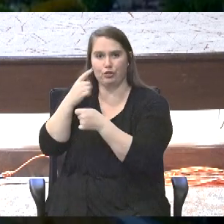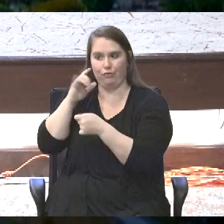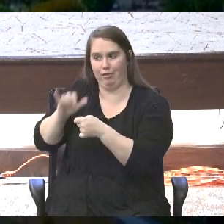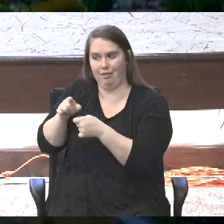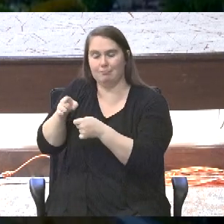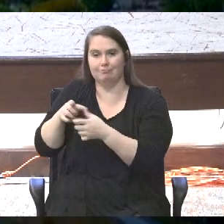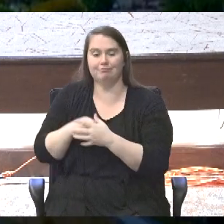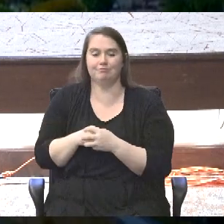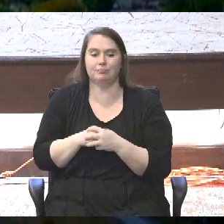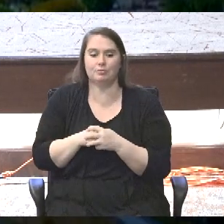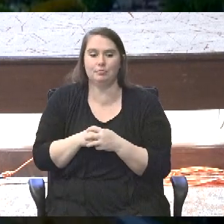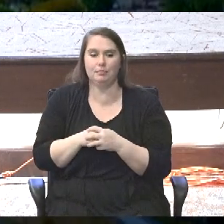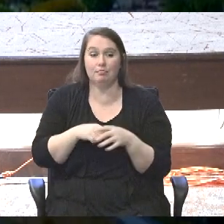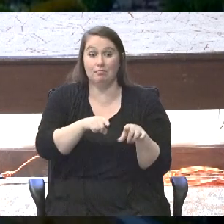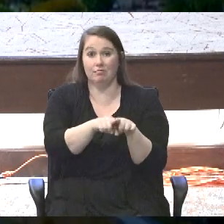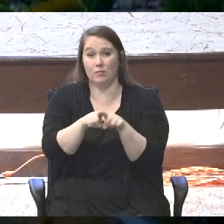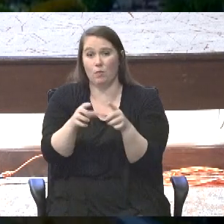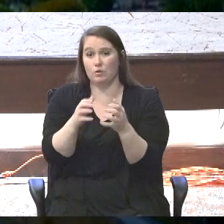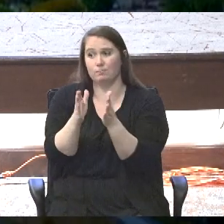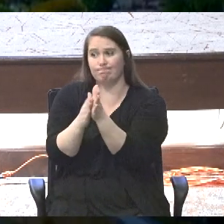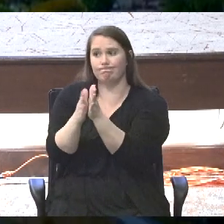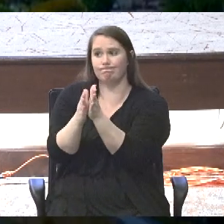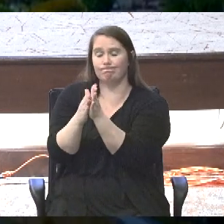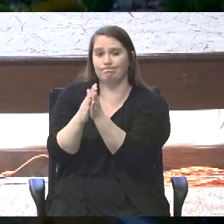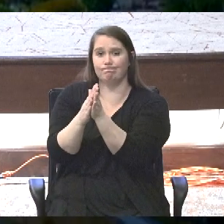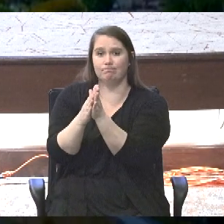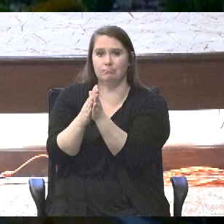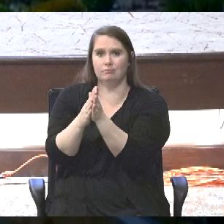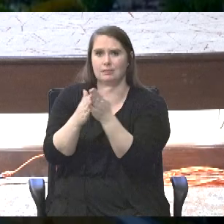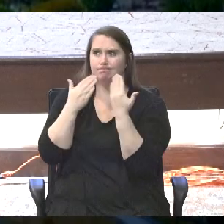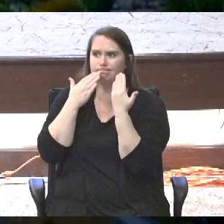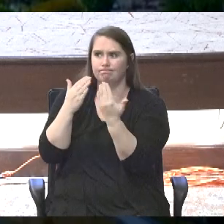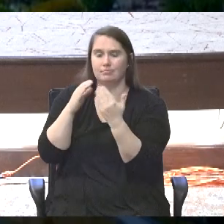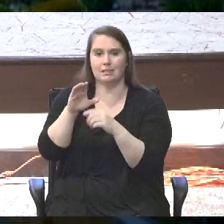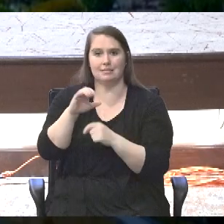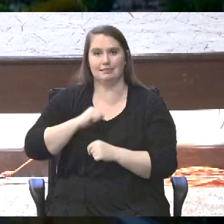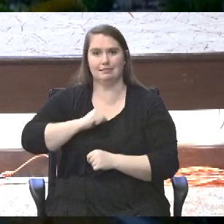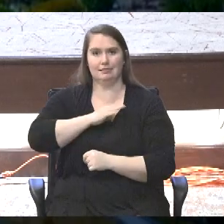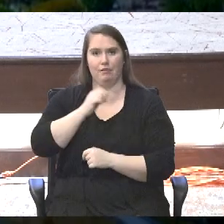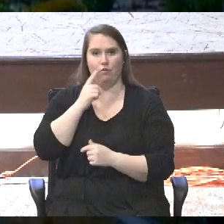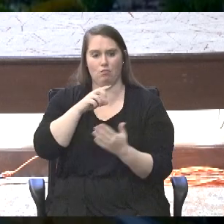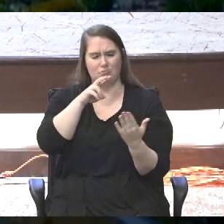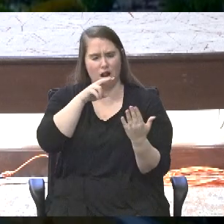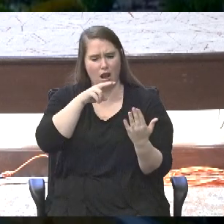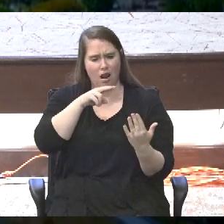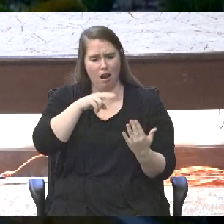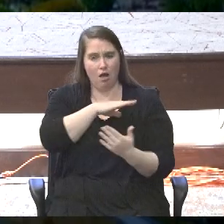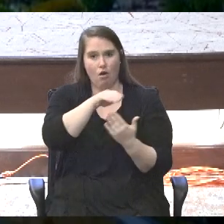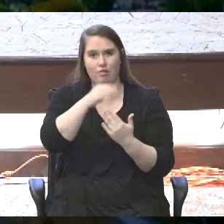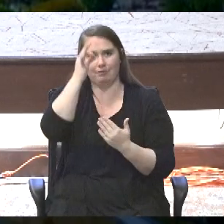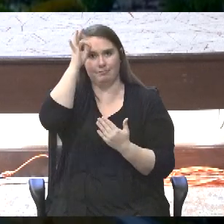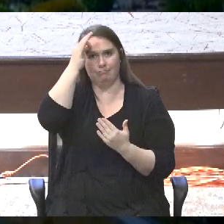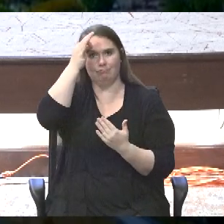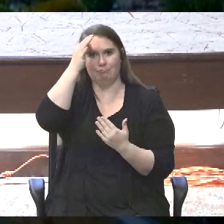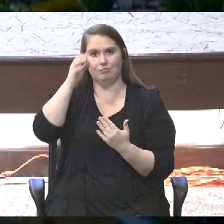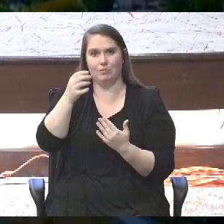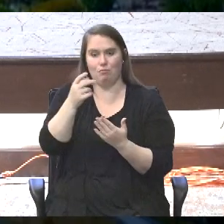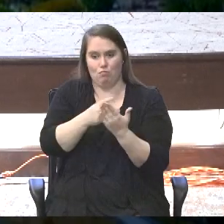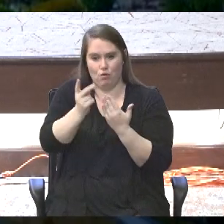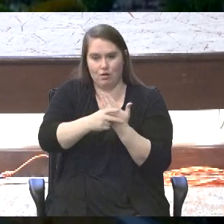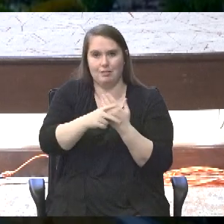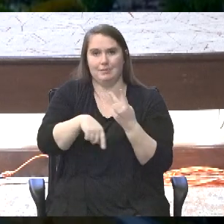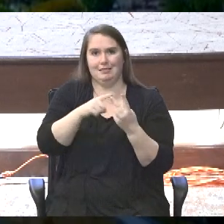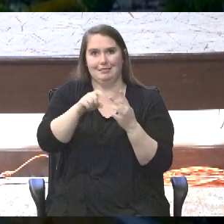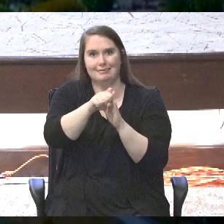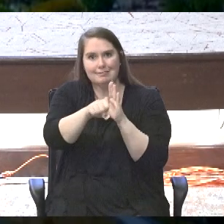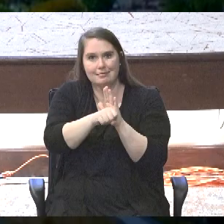into there too. So I want to also applaud and commend our staff for reading through all these federal programs and state programs that you might be